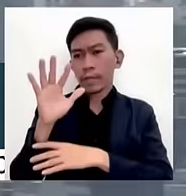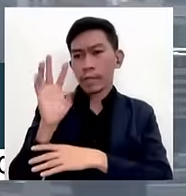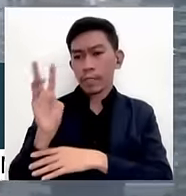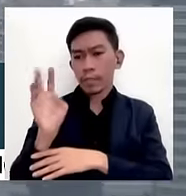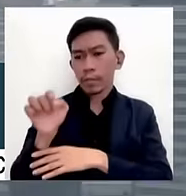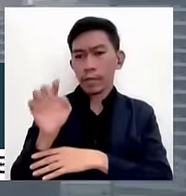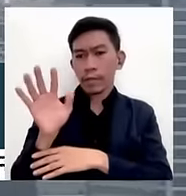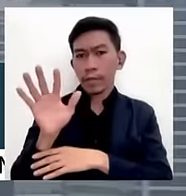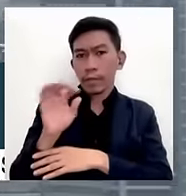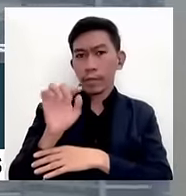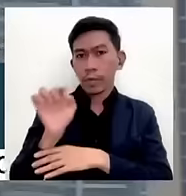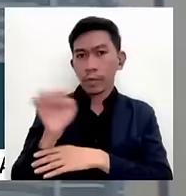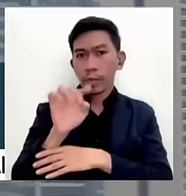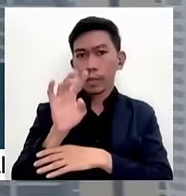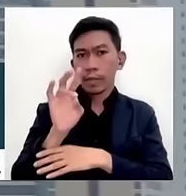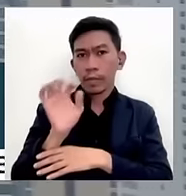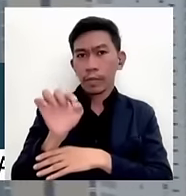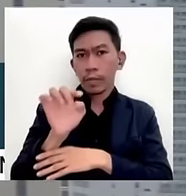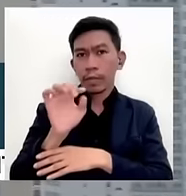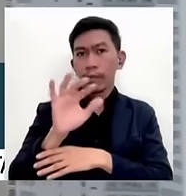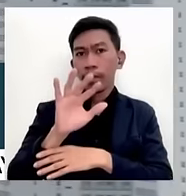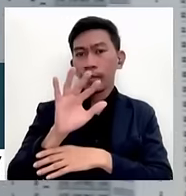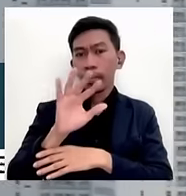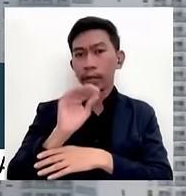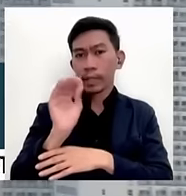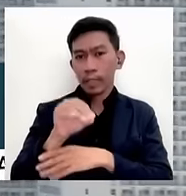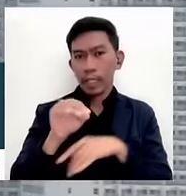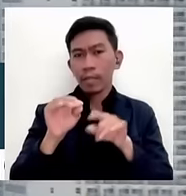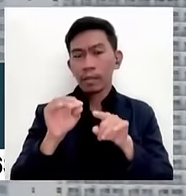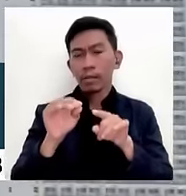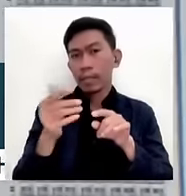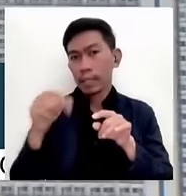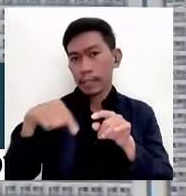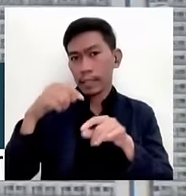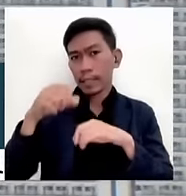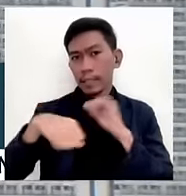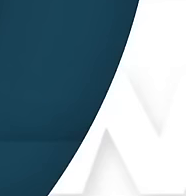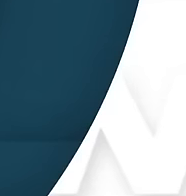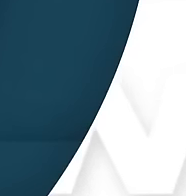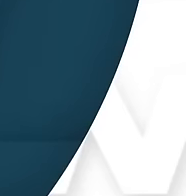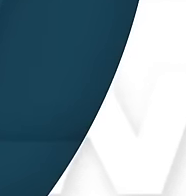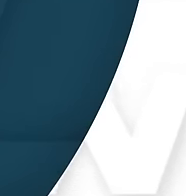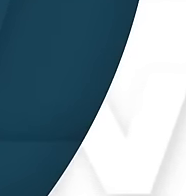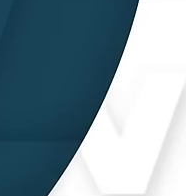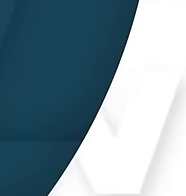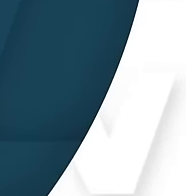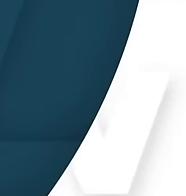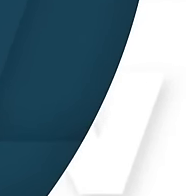6.5-7.5% and will reassess growth targets with the economic team in their next meeting.